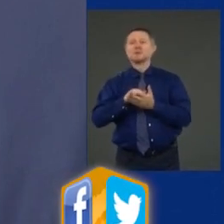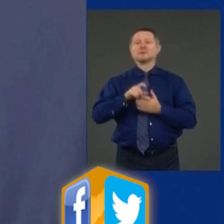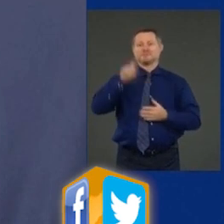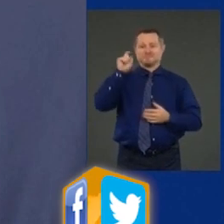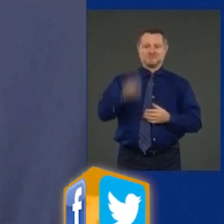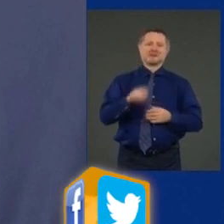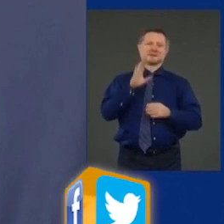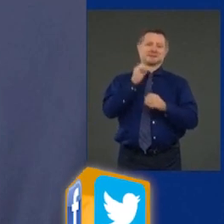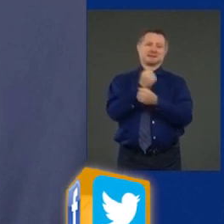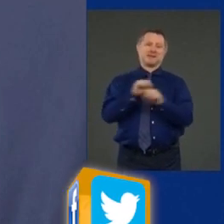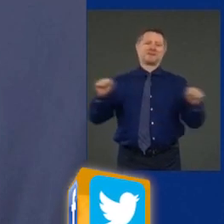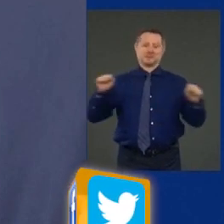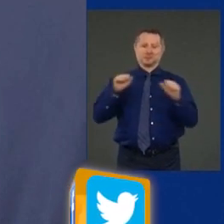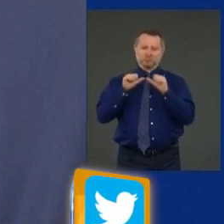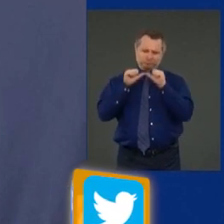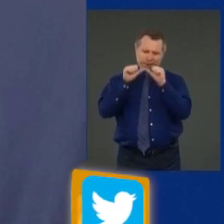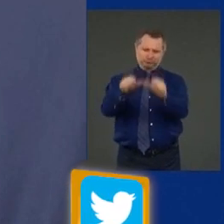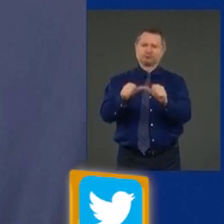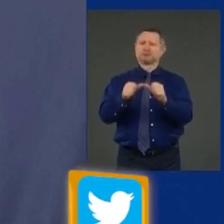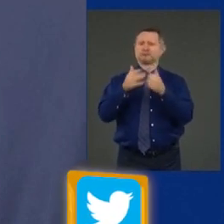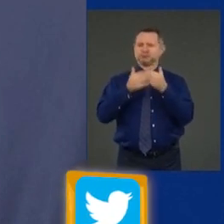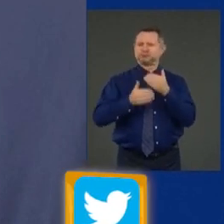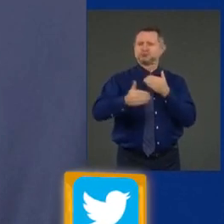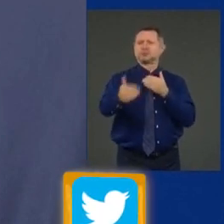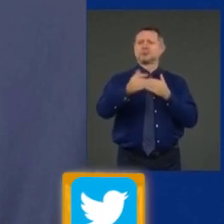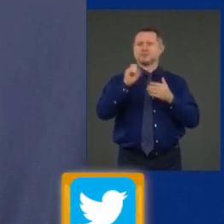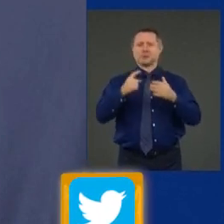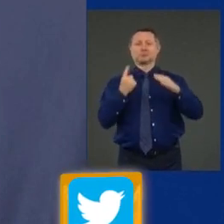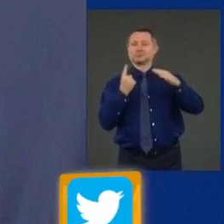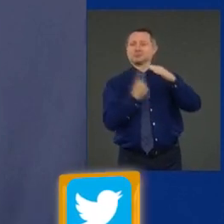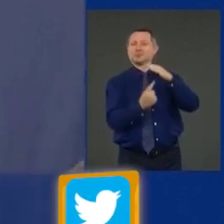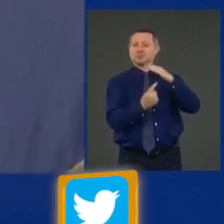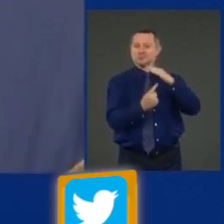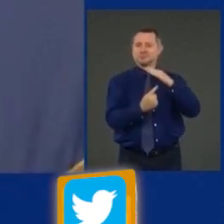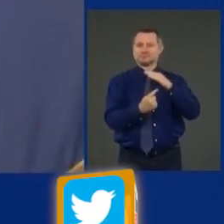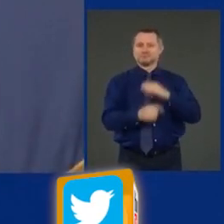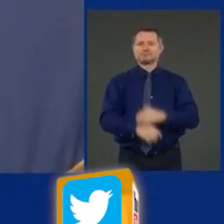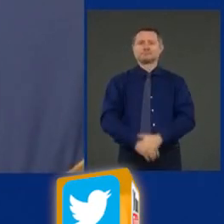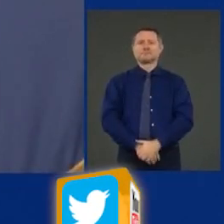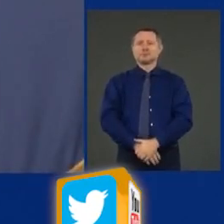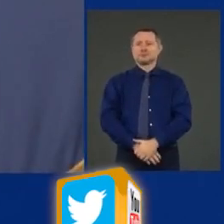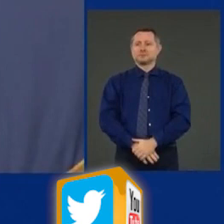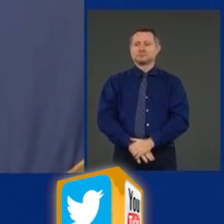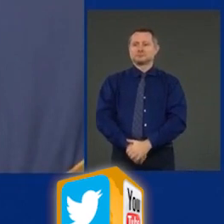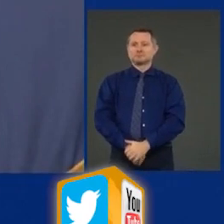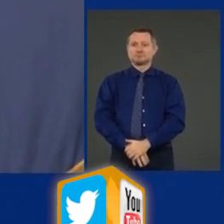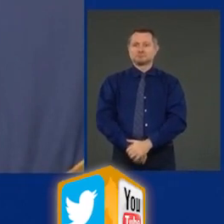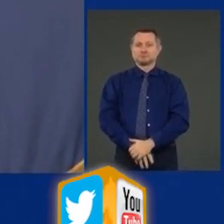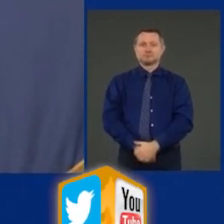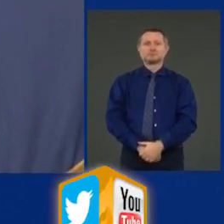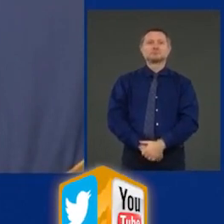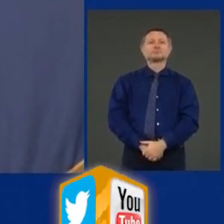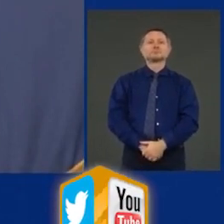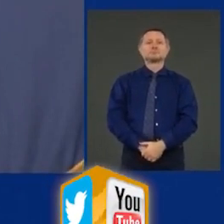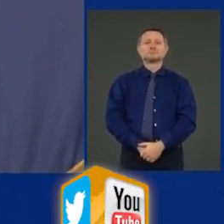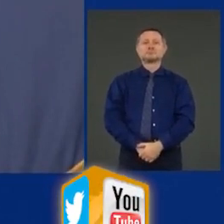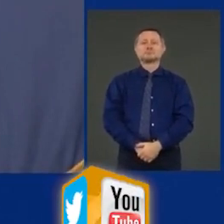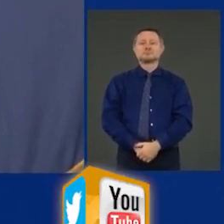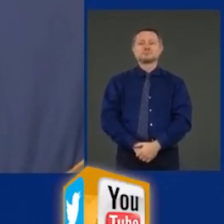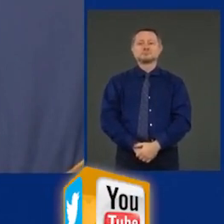protocols, starting with the quarantine. Andrew, Phil, great being with you guys. Great. Governor Lamont, same here. Thank you very